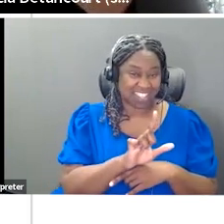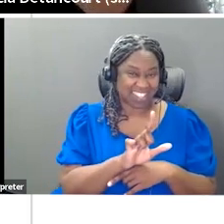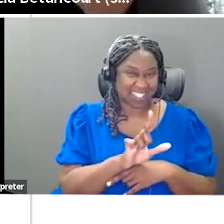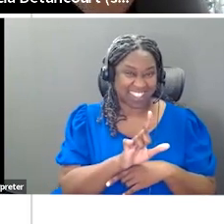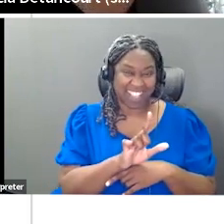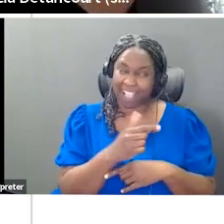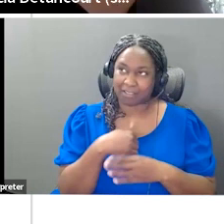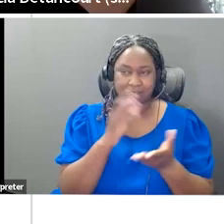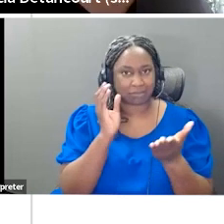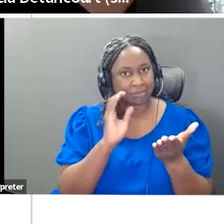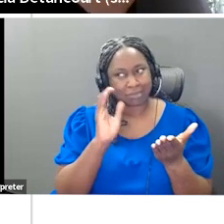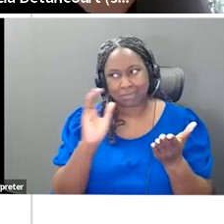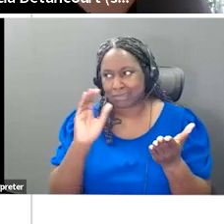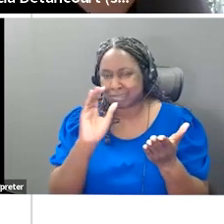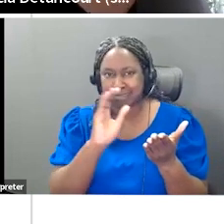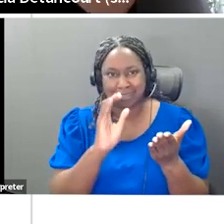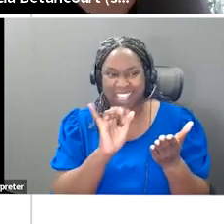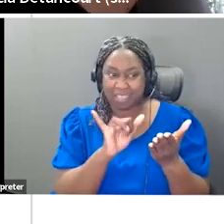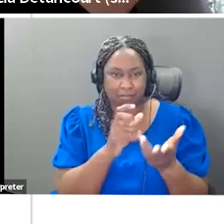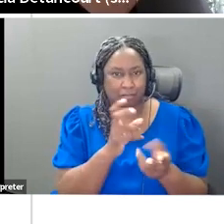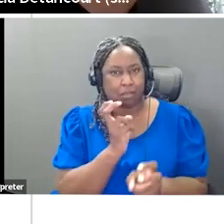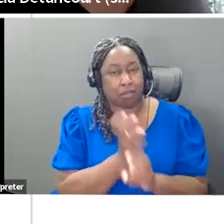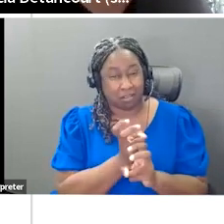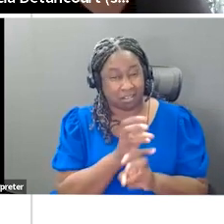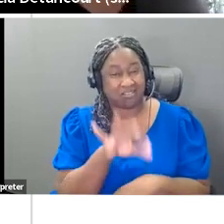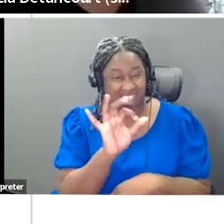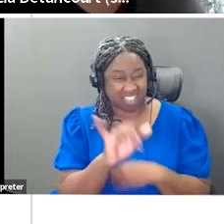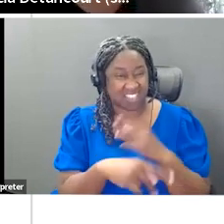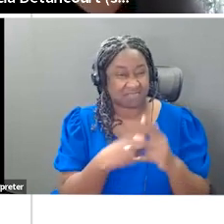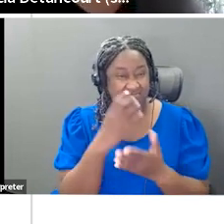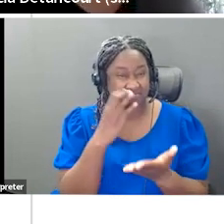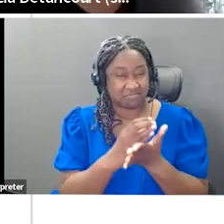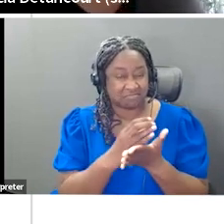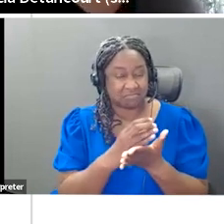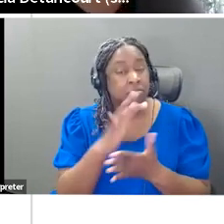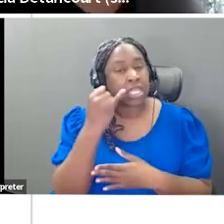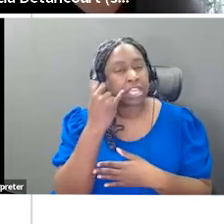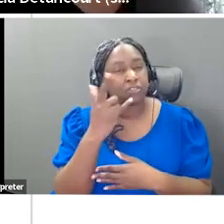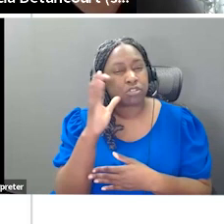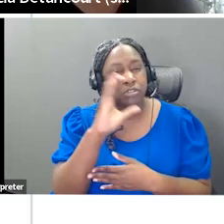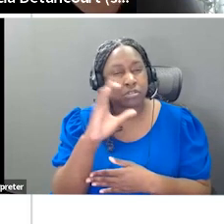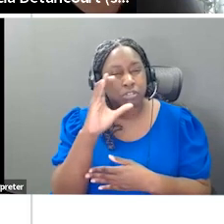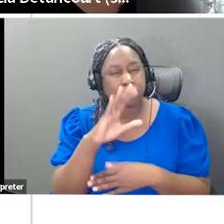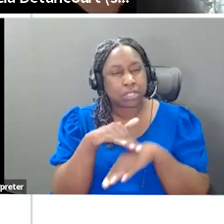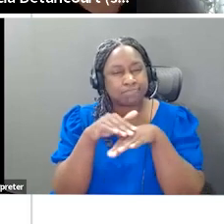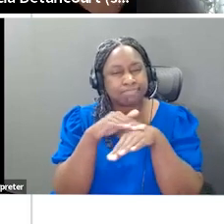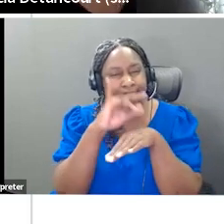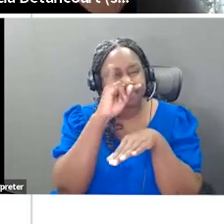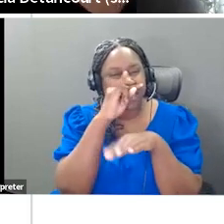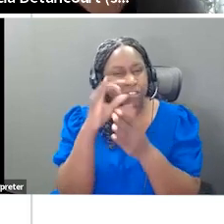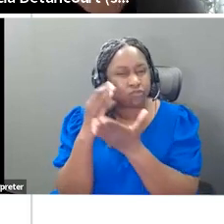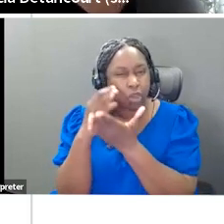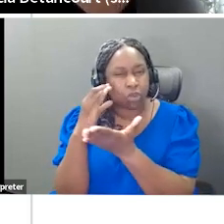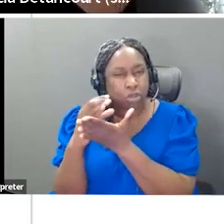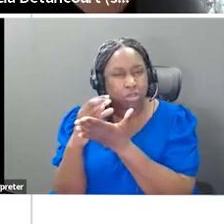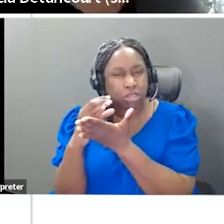I have searched for a lot of stock photos, is one of the hardest to find. And when you do look for, Native American kids, they're often